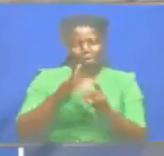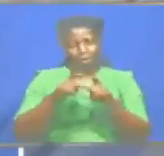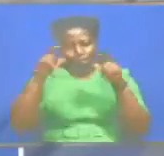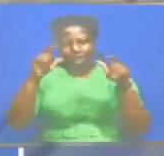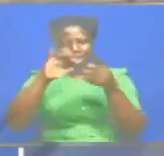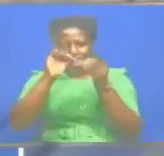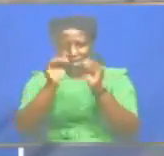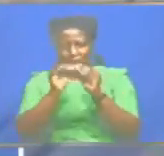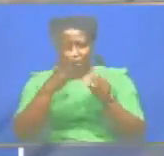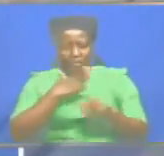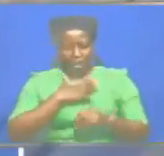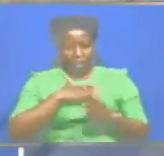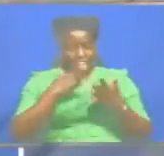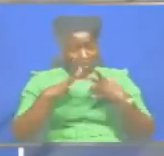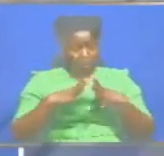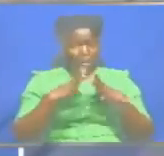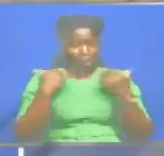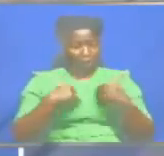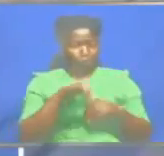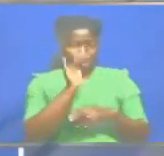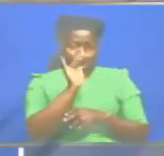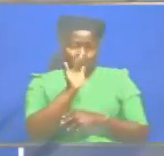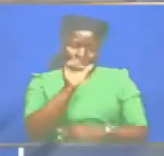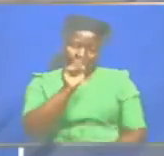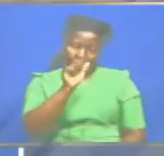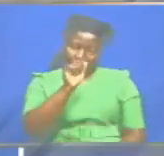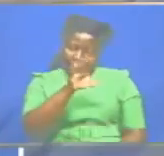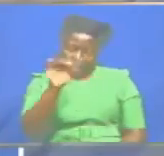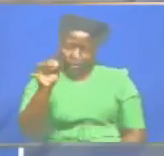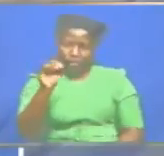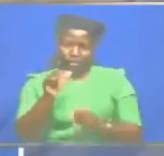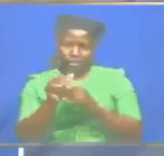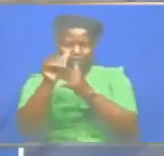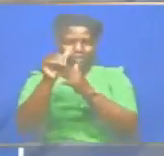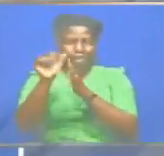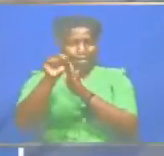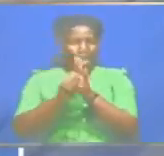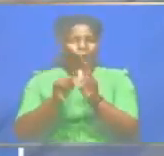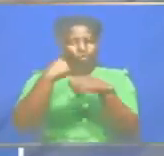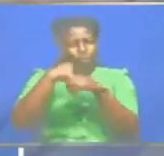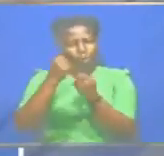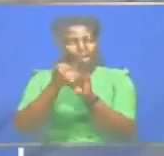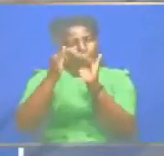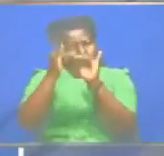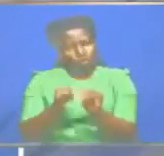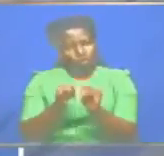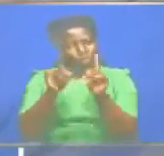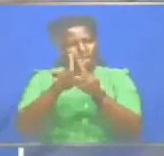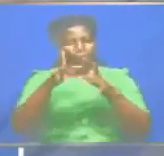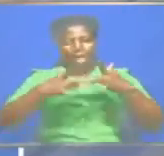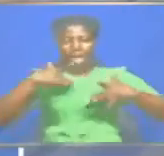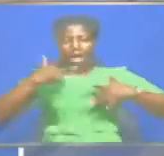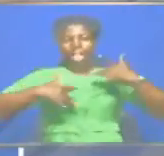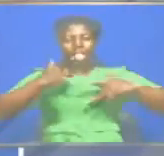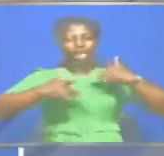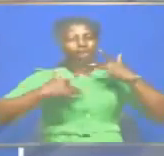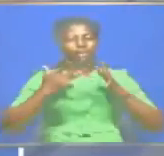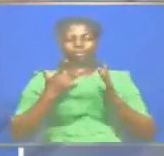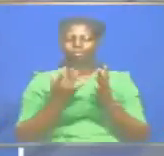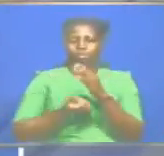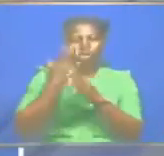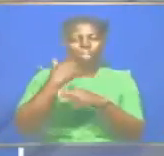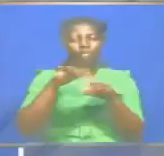population. I urge Saccos leadership to design new and exciting products